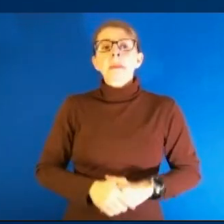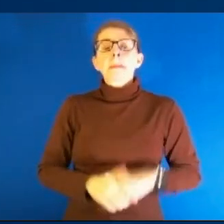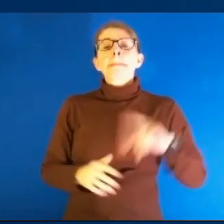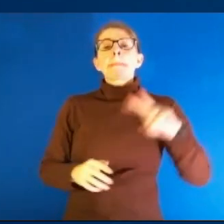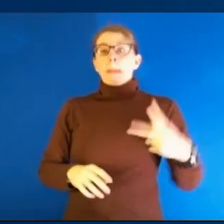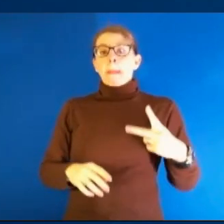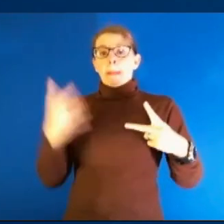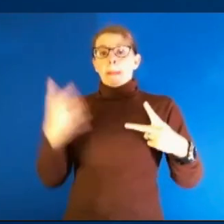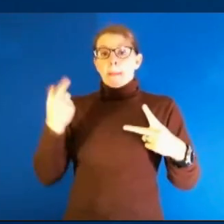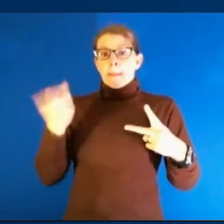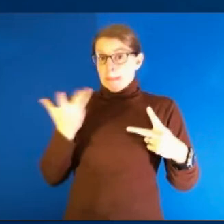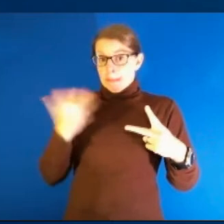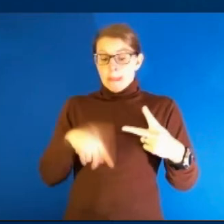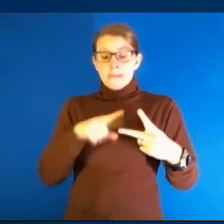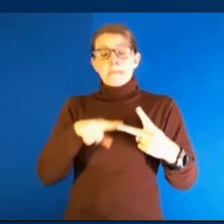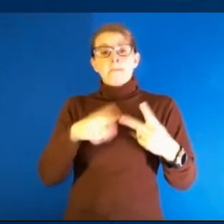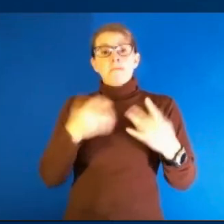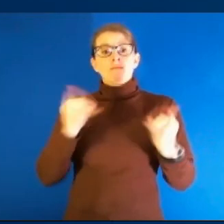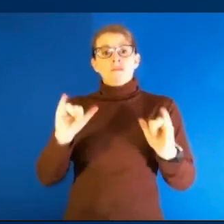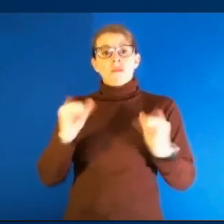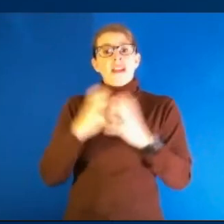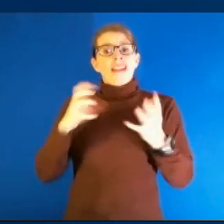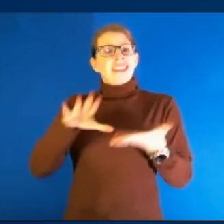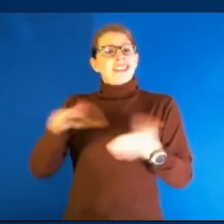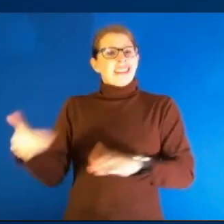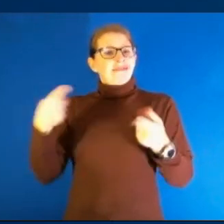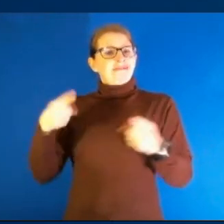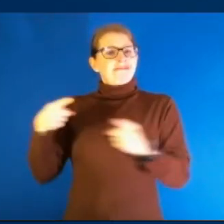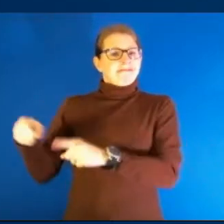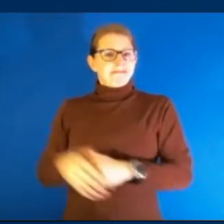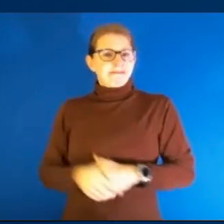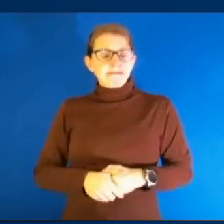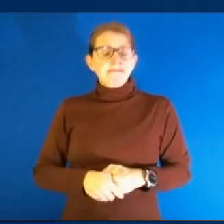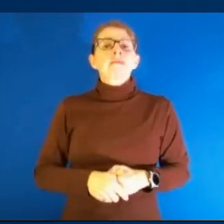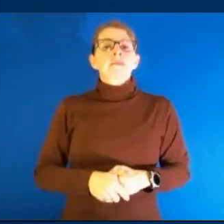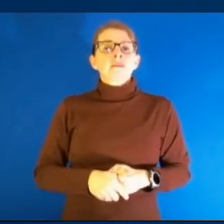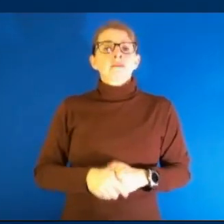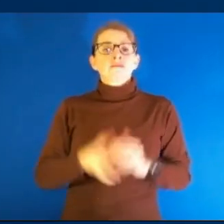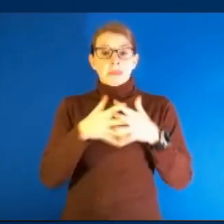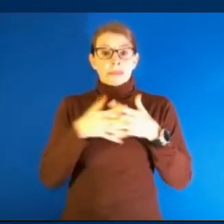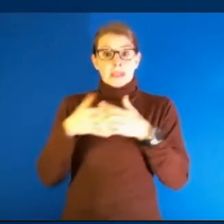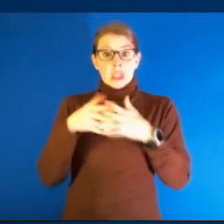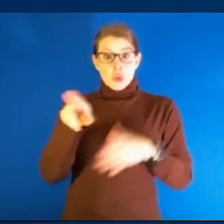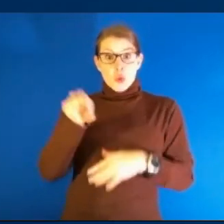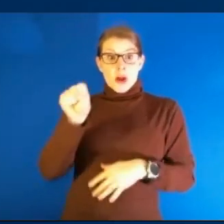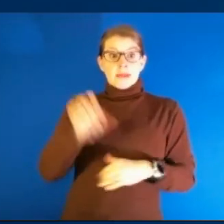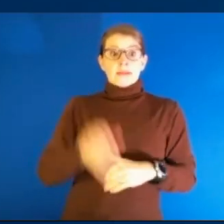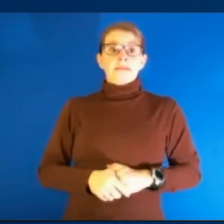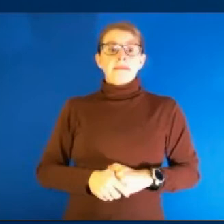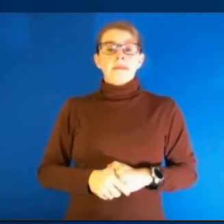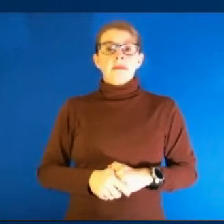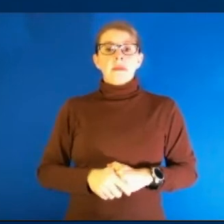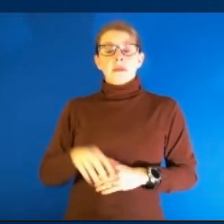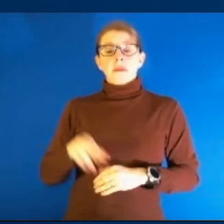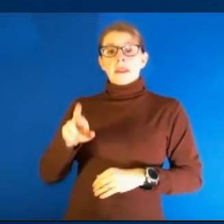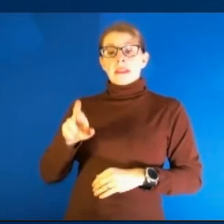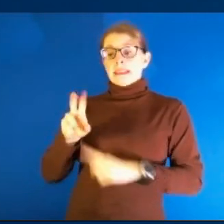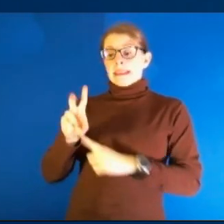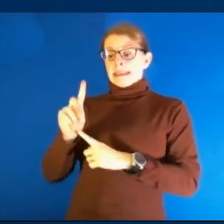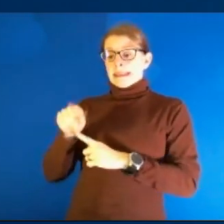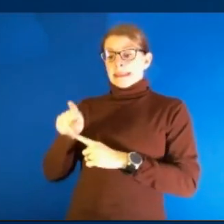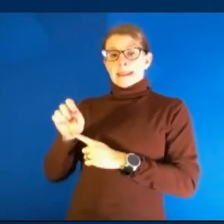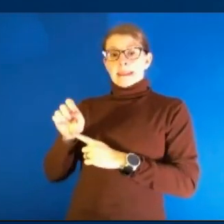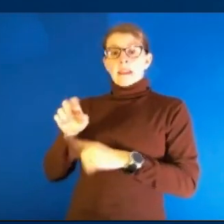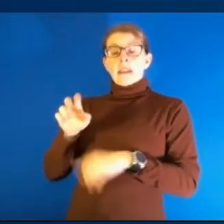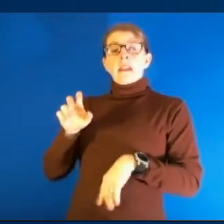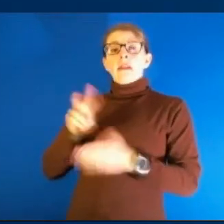that we're still seeing a lot of death. And I think that in America and in the United States, the rate of death is almost twice of what it has